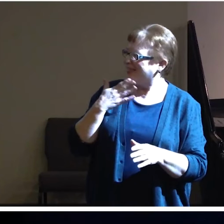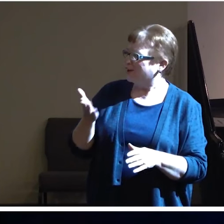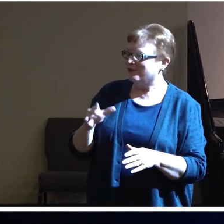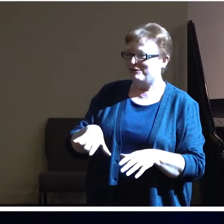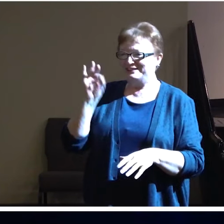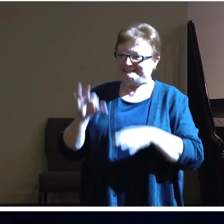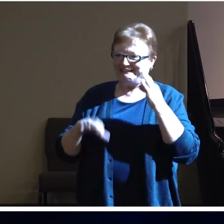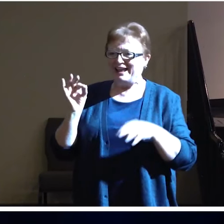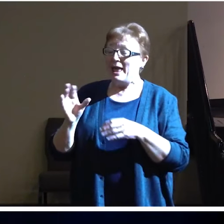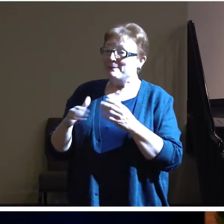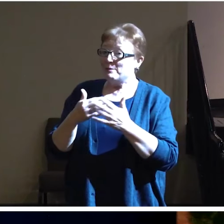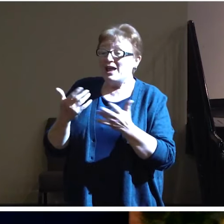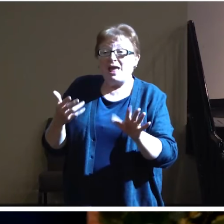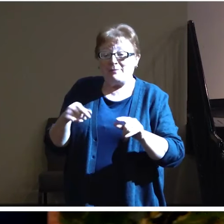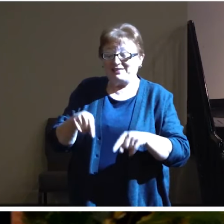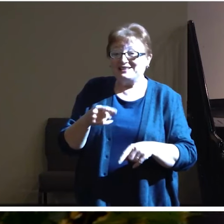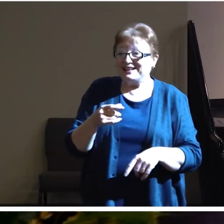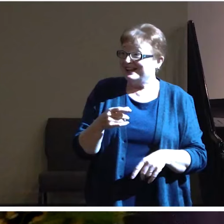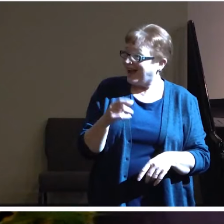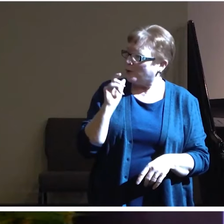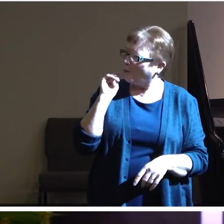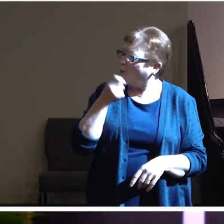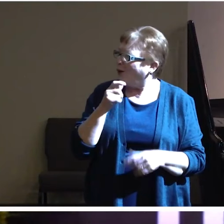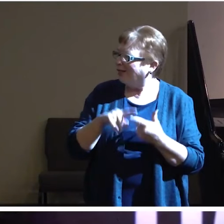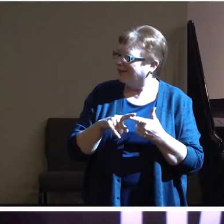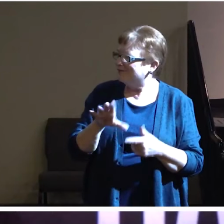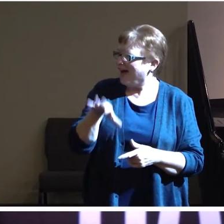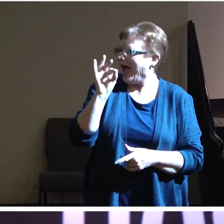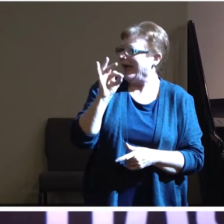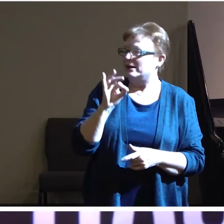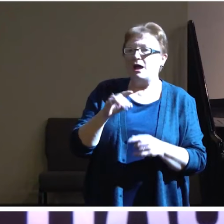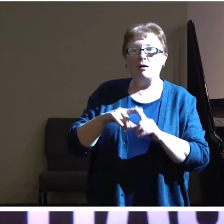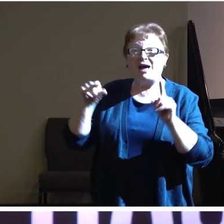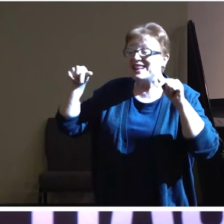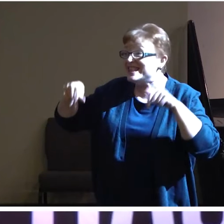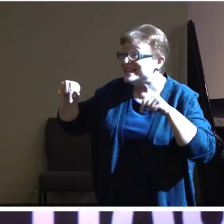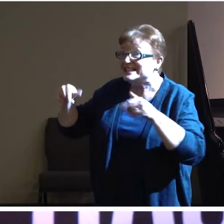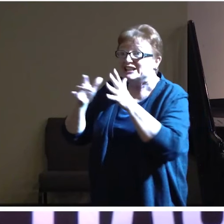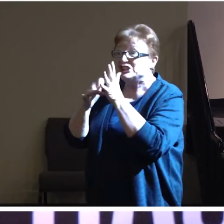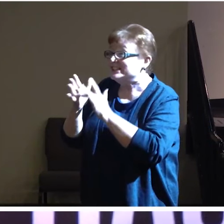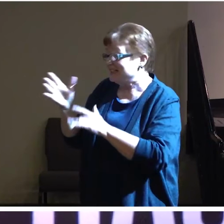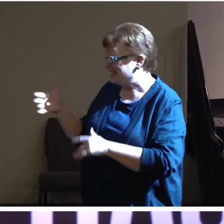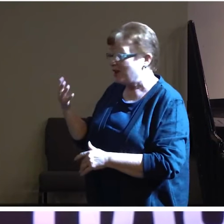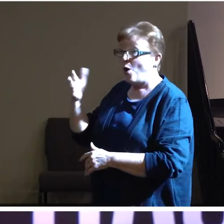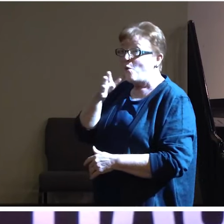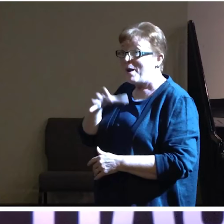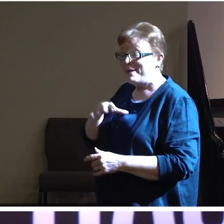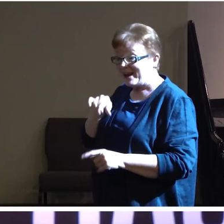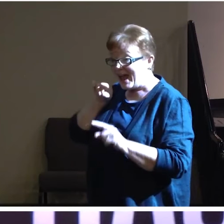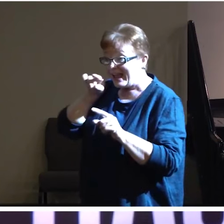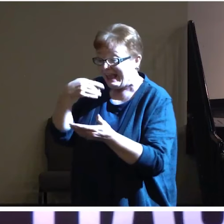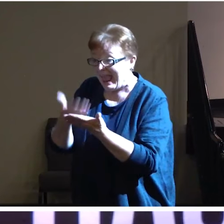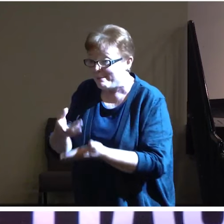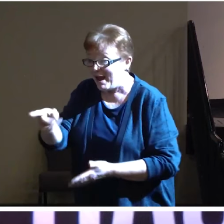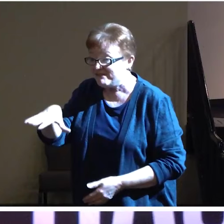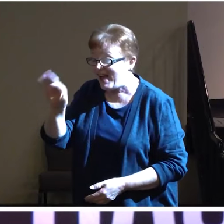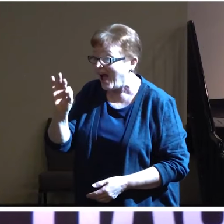But this would become the greatest find in human history. They would find